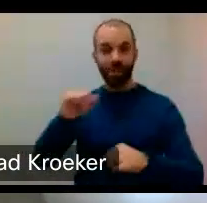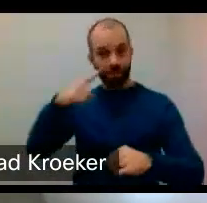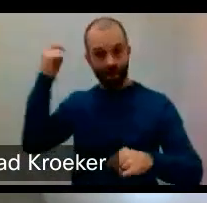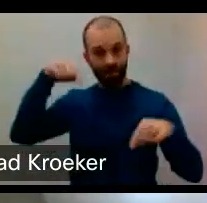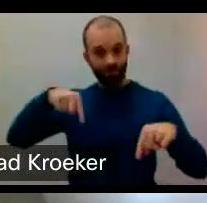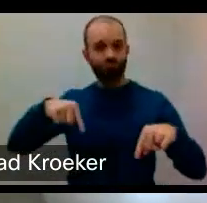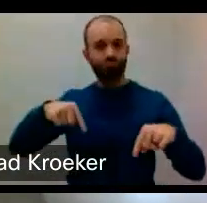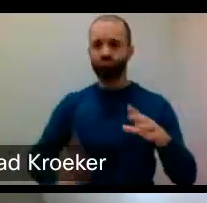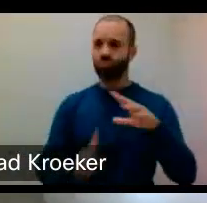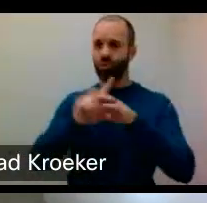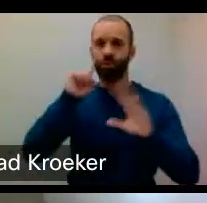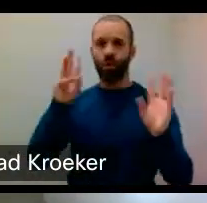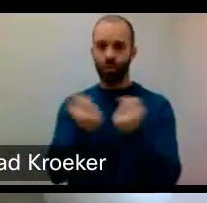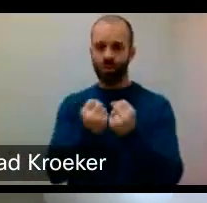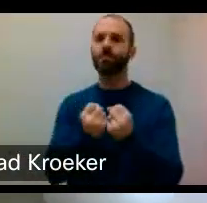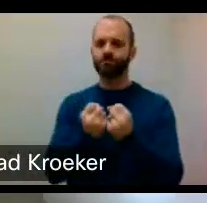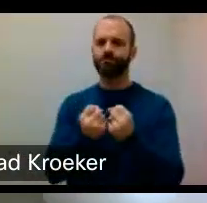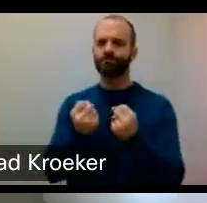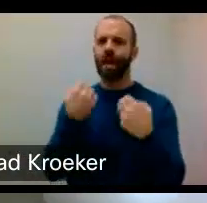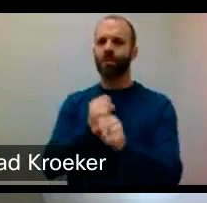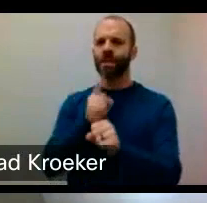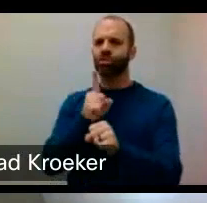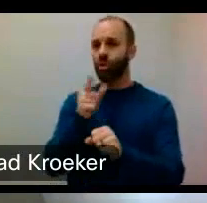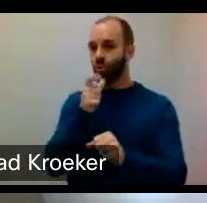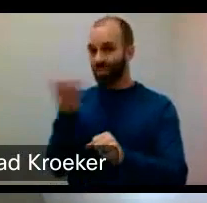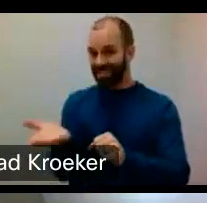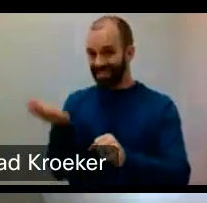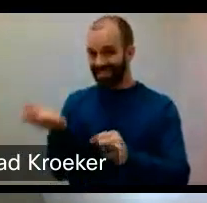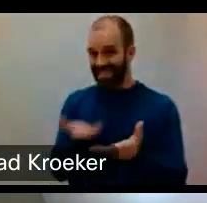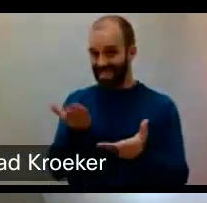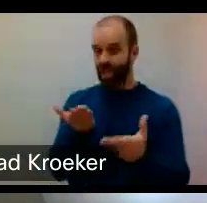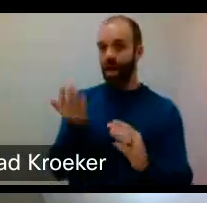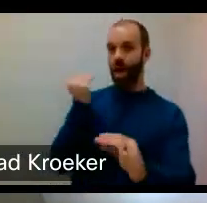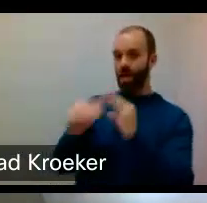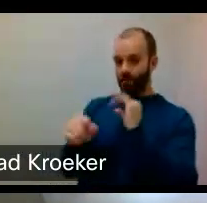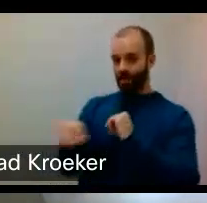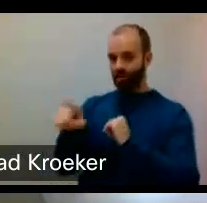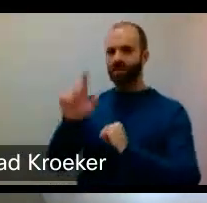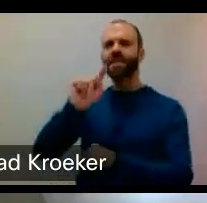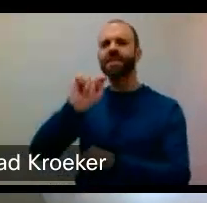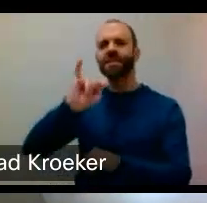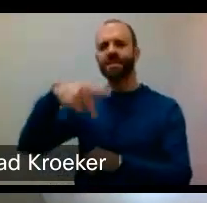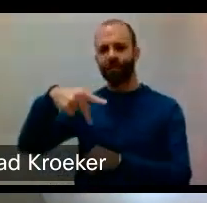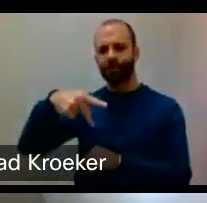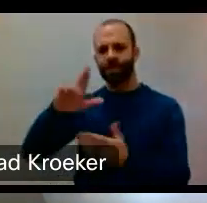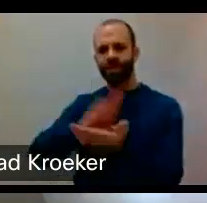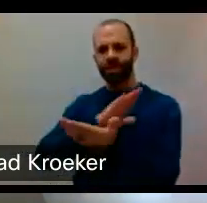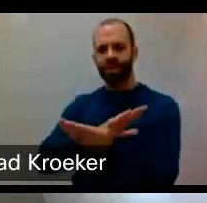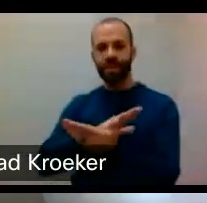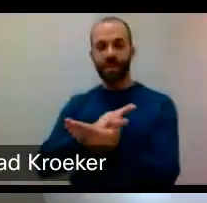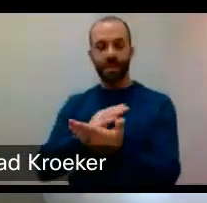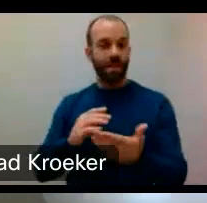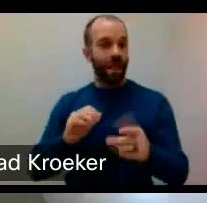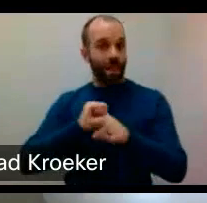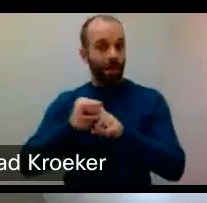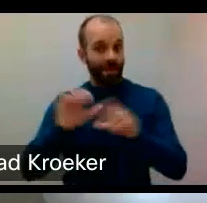this workshop today, I will make sure to email you the tip sheet. The practice